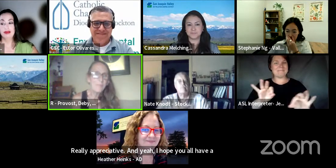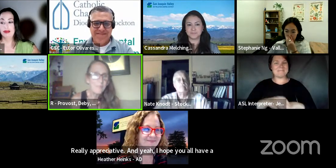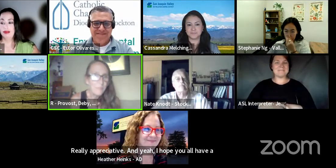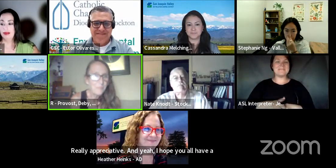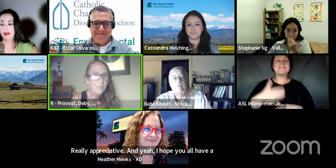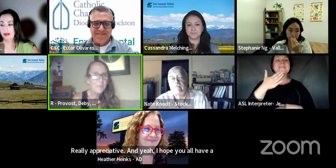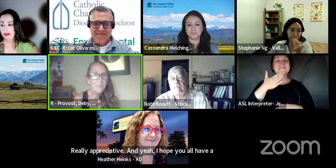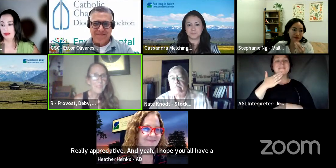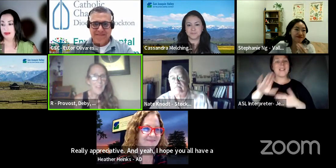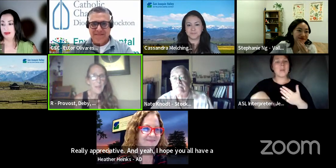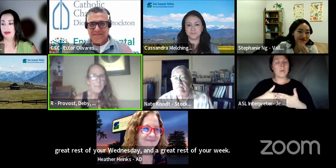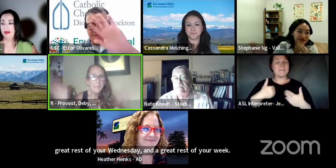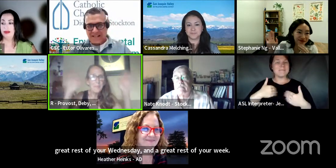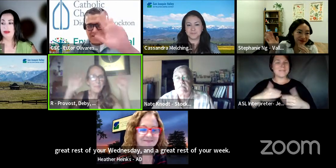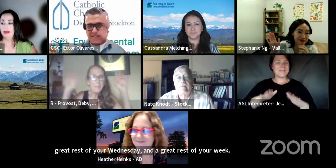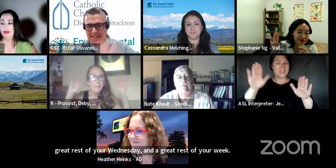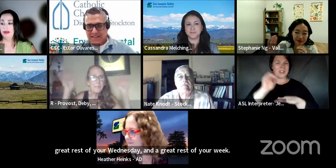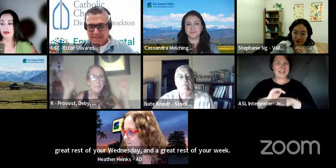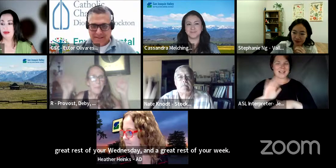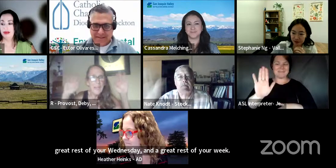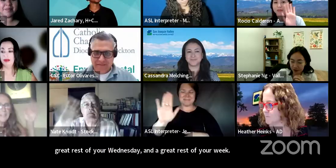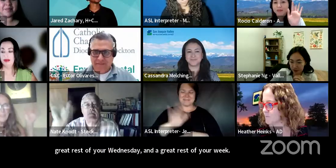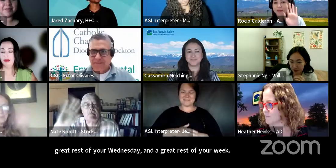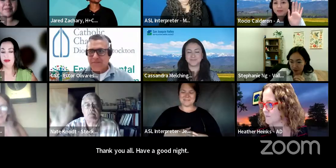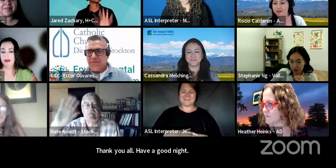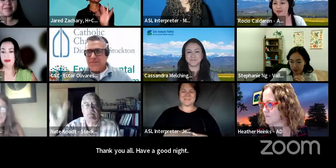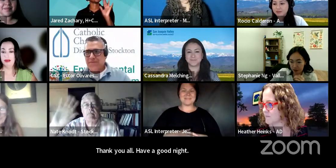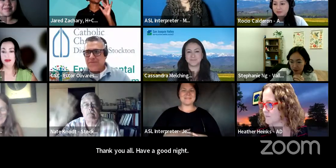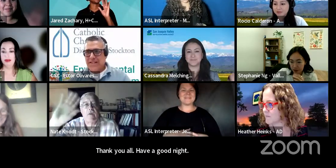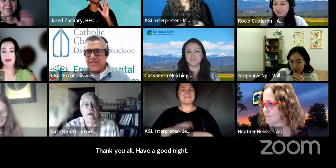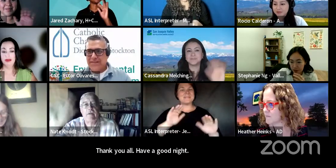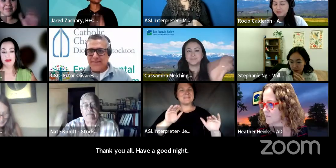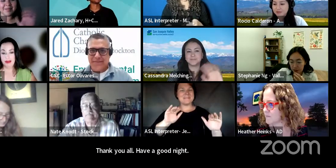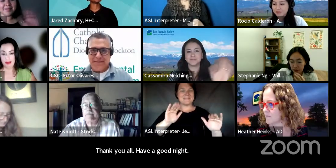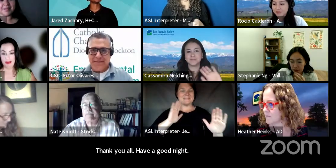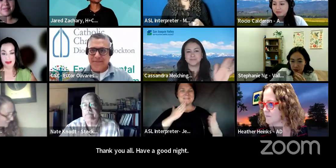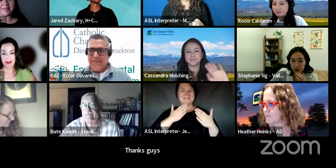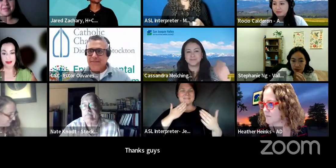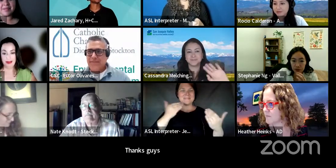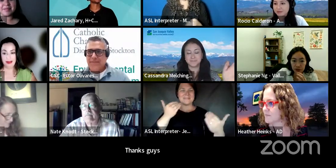Thank you all. Have a good night. Thanks, guys. Bye, everyone. Thank you. Good